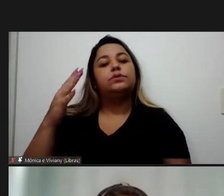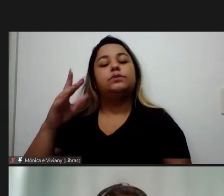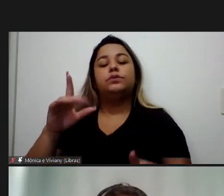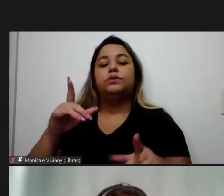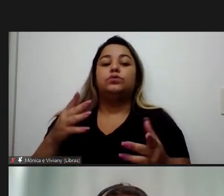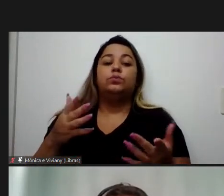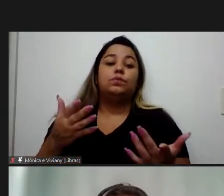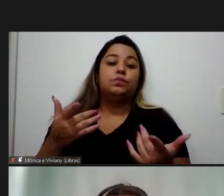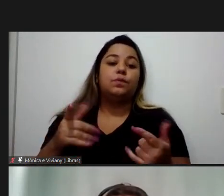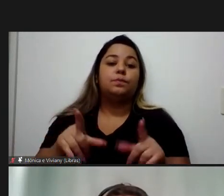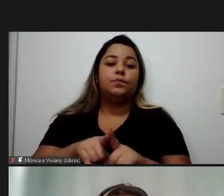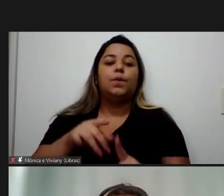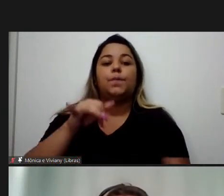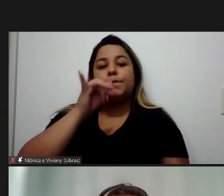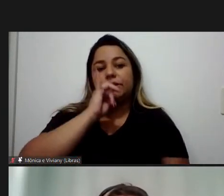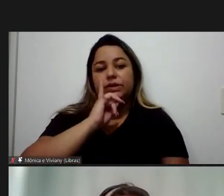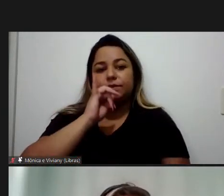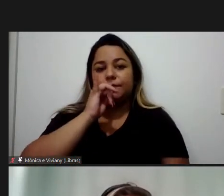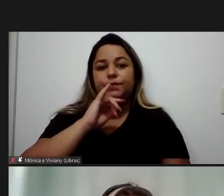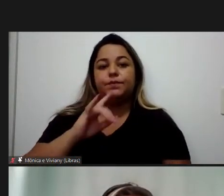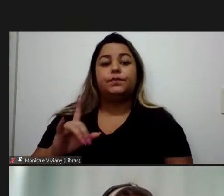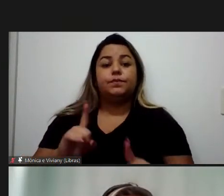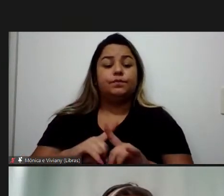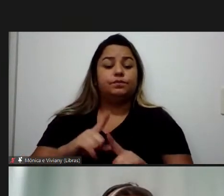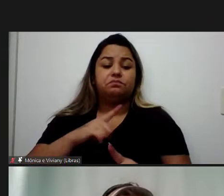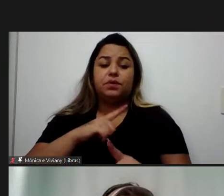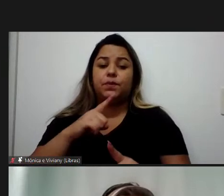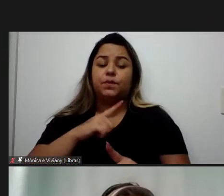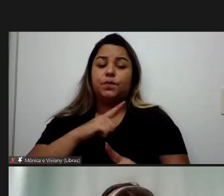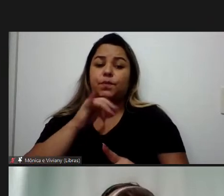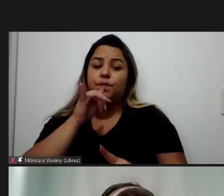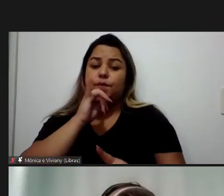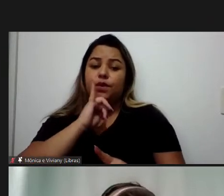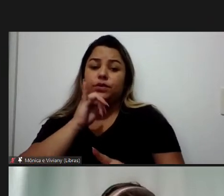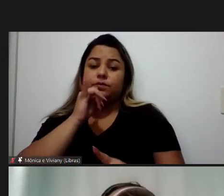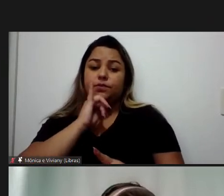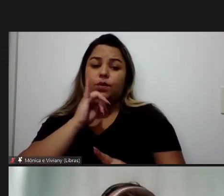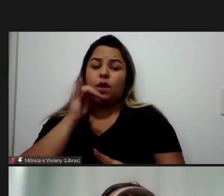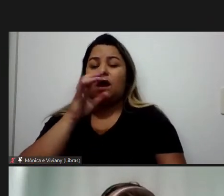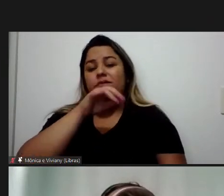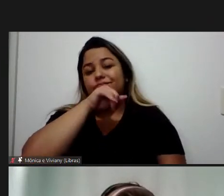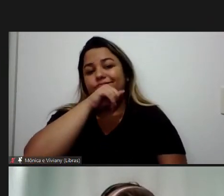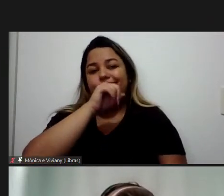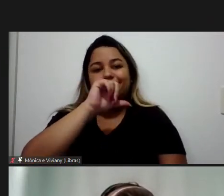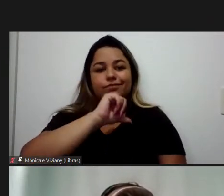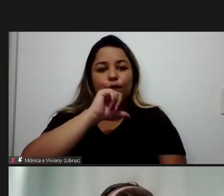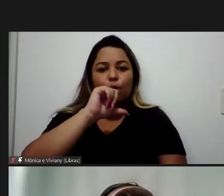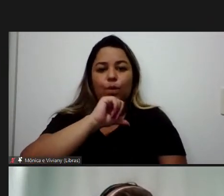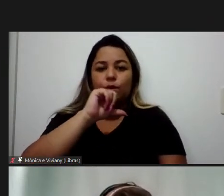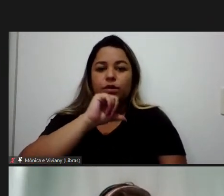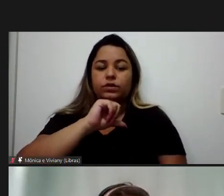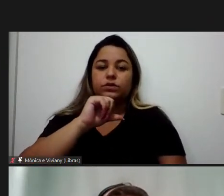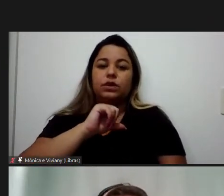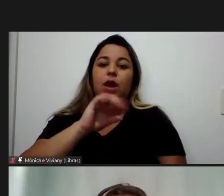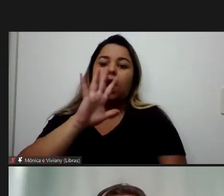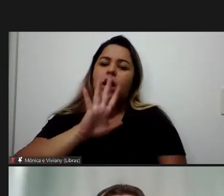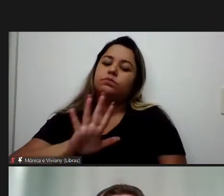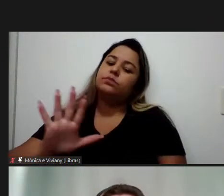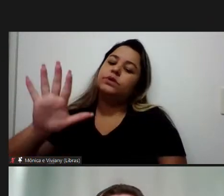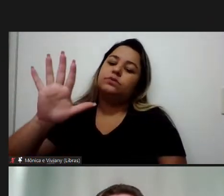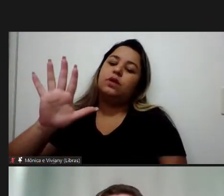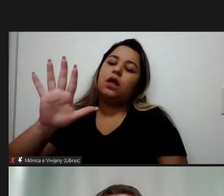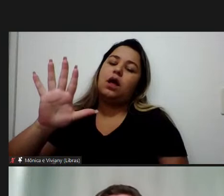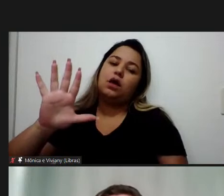are some multiple examples, including in Latin America, about provision